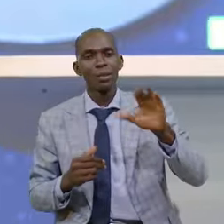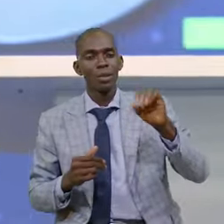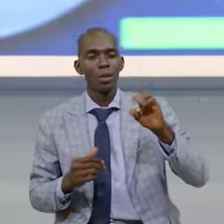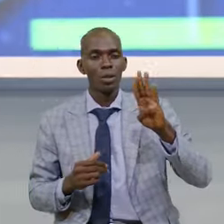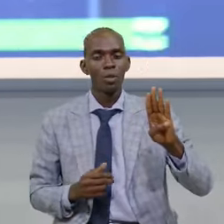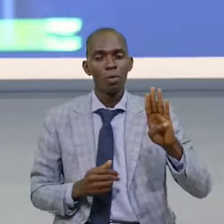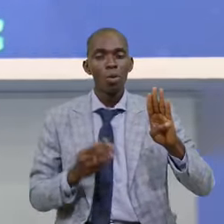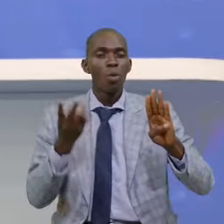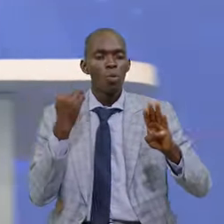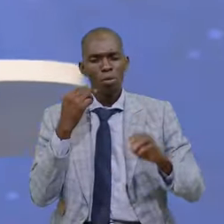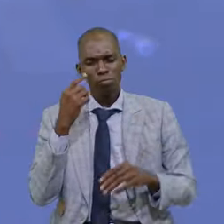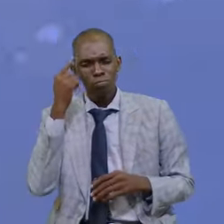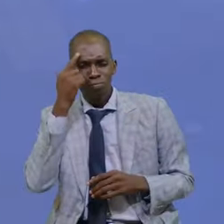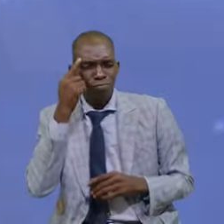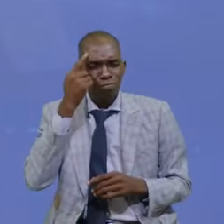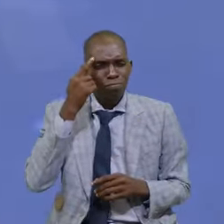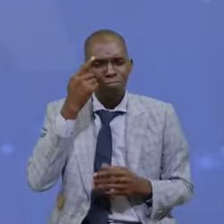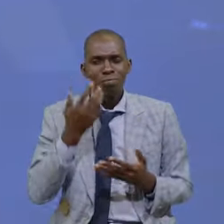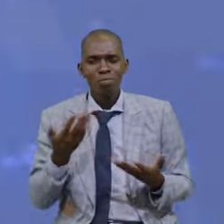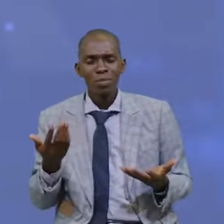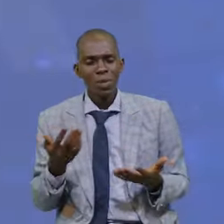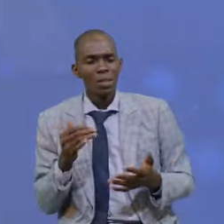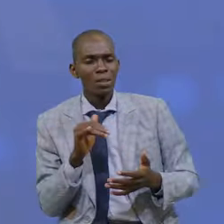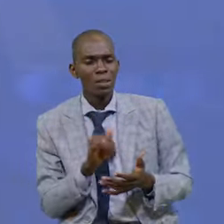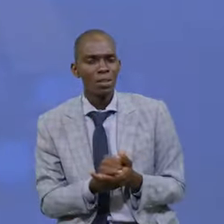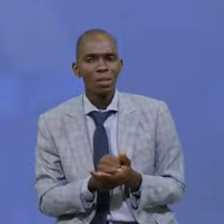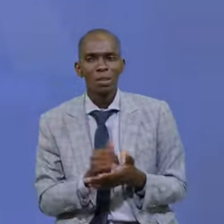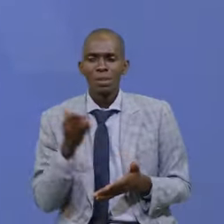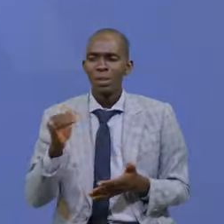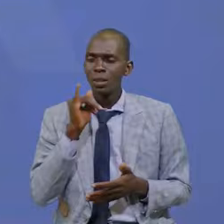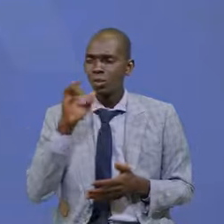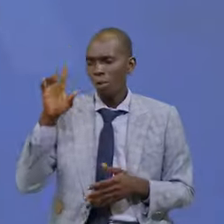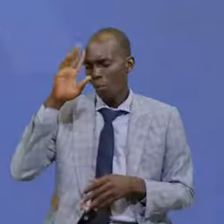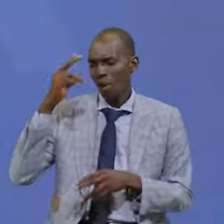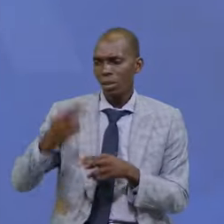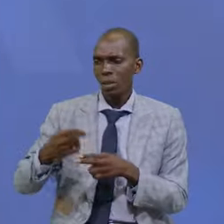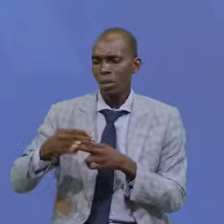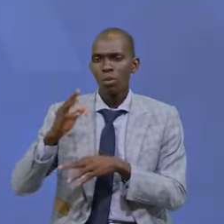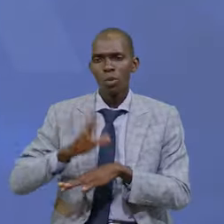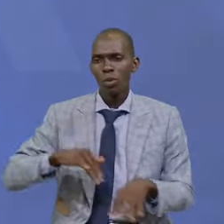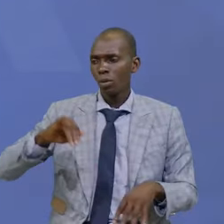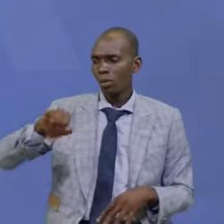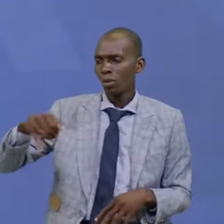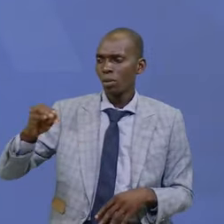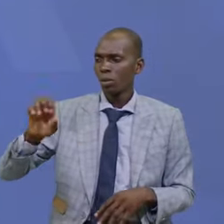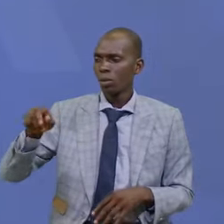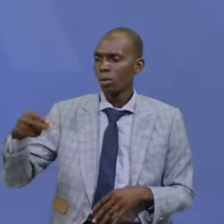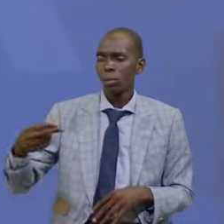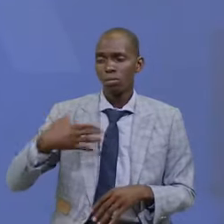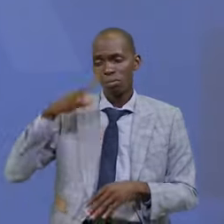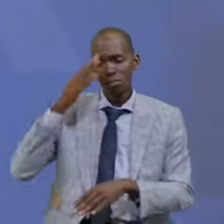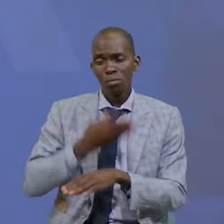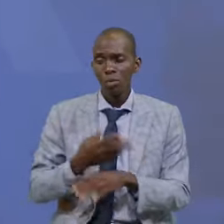was wondering that the man called Joseph was dead,